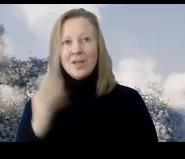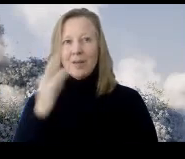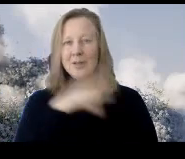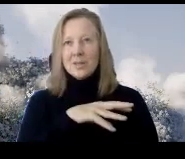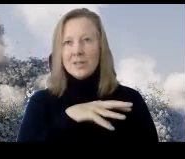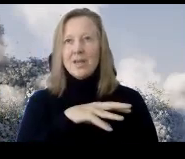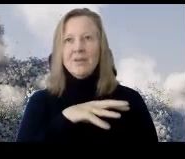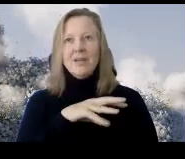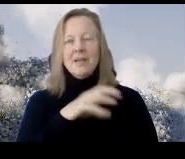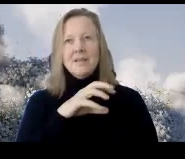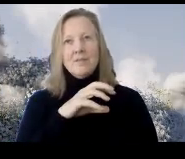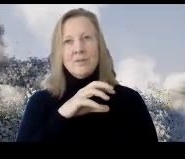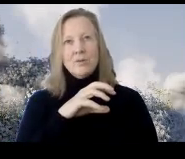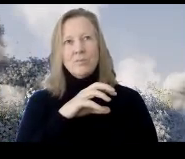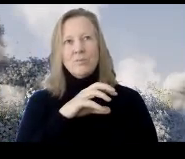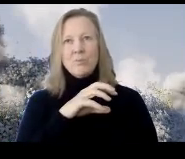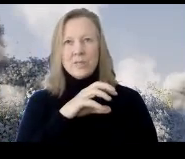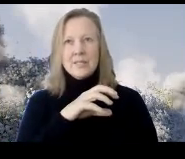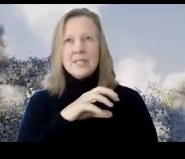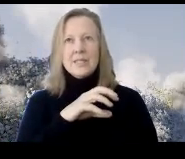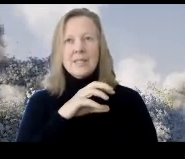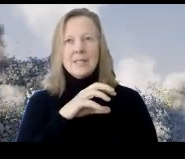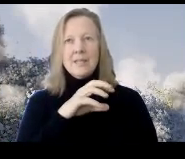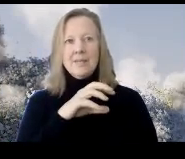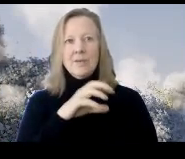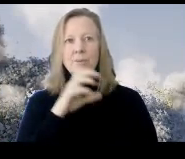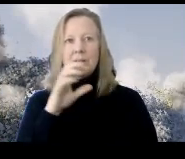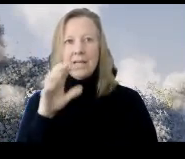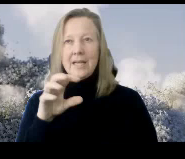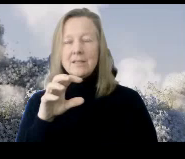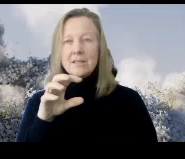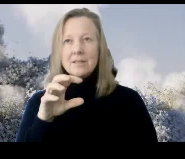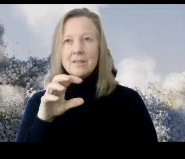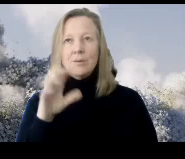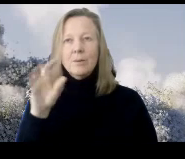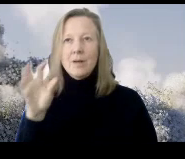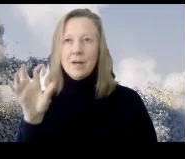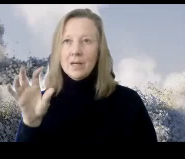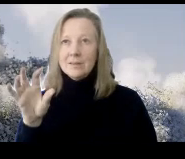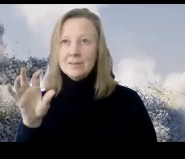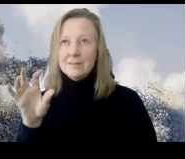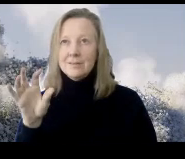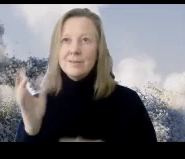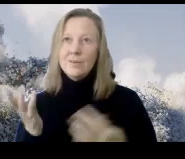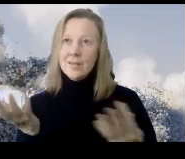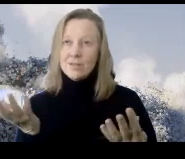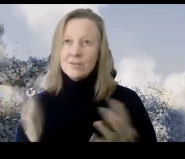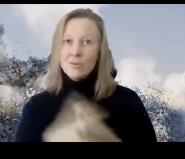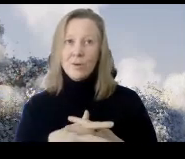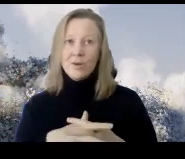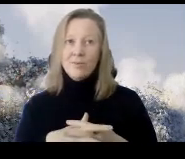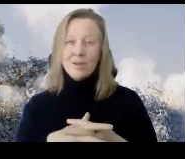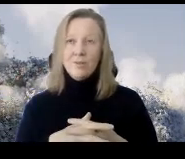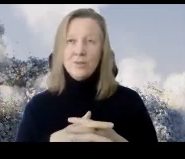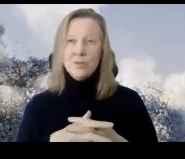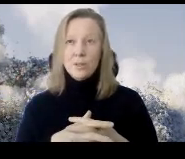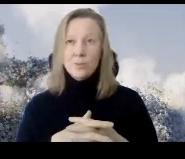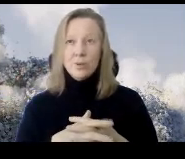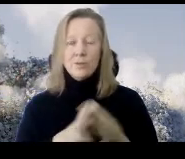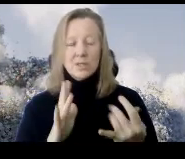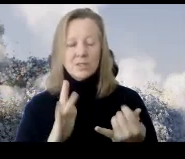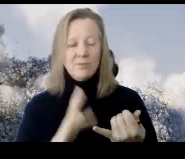So they come in with a 7 and they're consistently leaving with an 8 or 9. So that's quite effective.